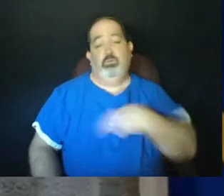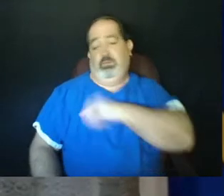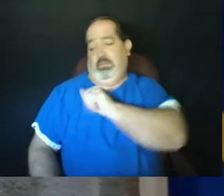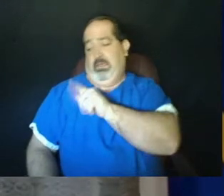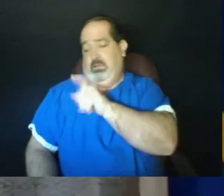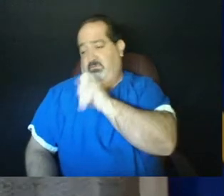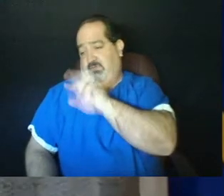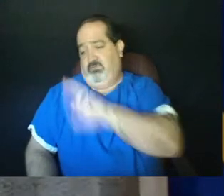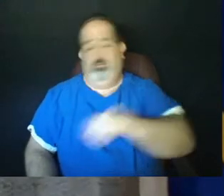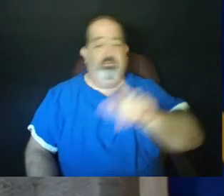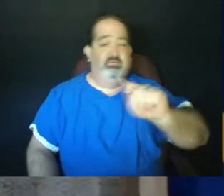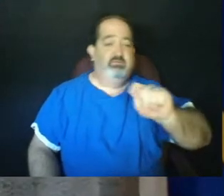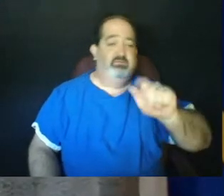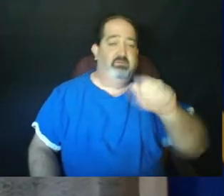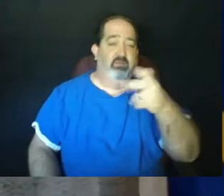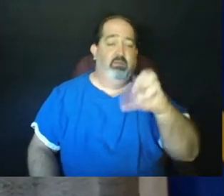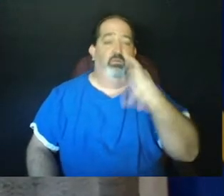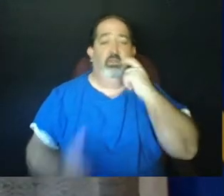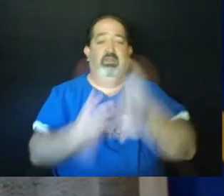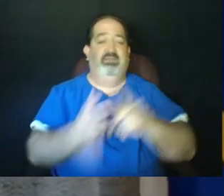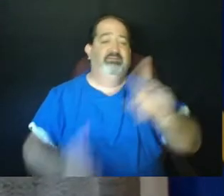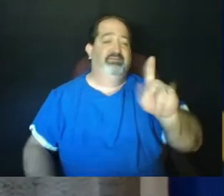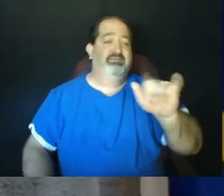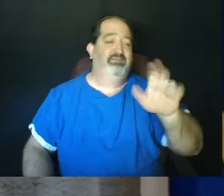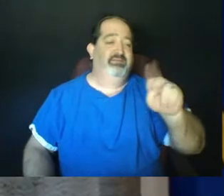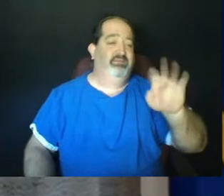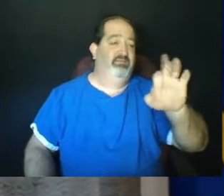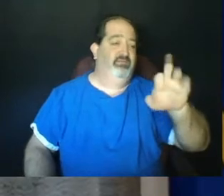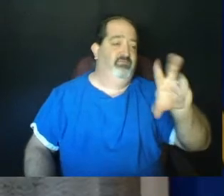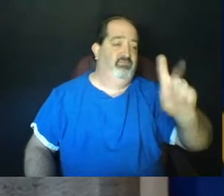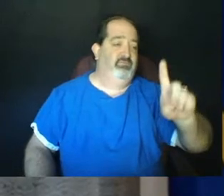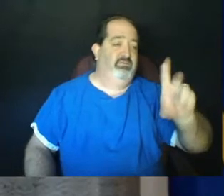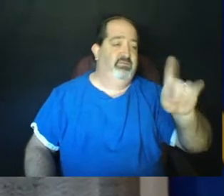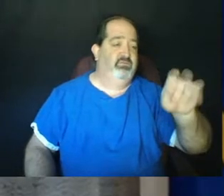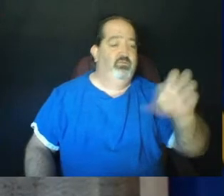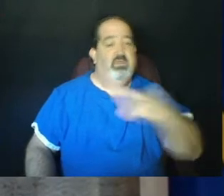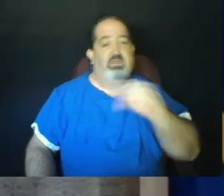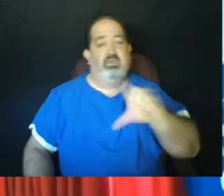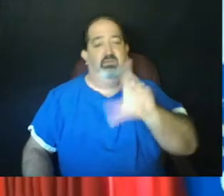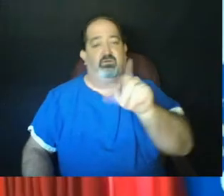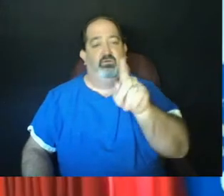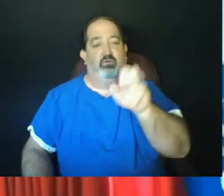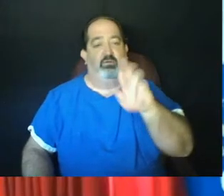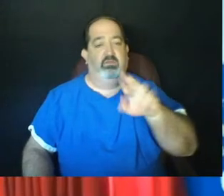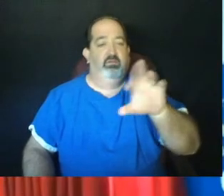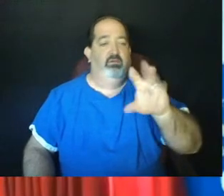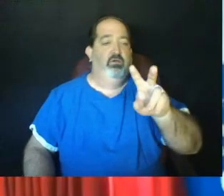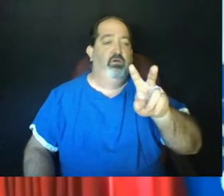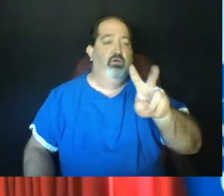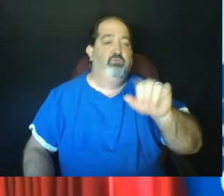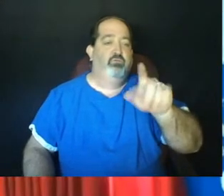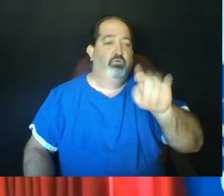Tahira, recognize Kynfried Ferktalen and Gurren Bodo.